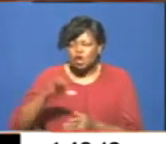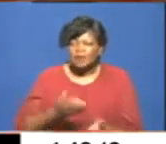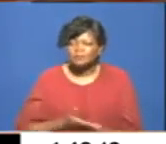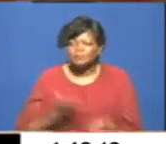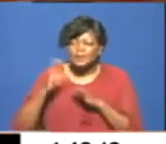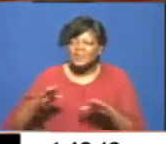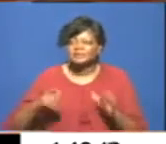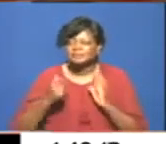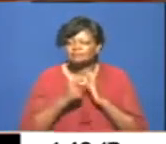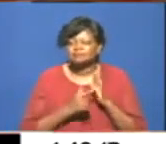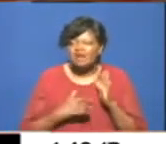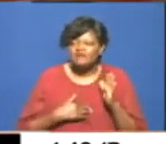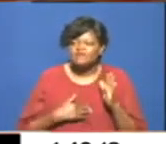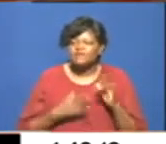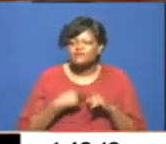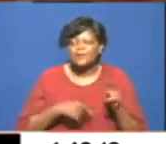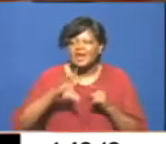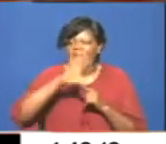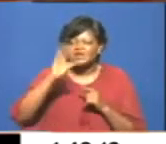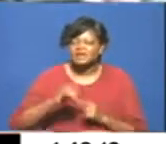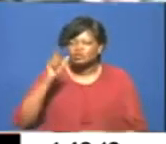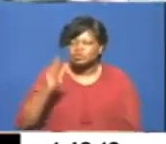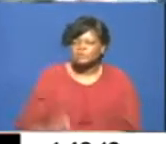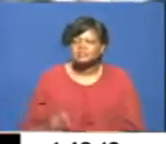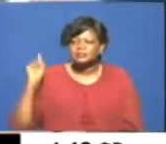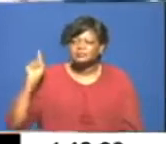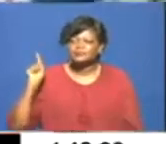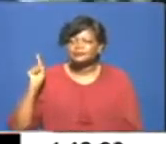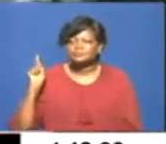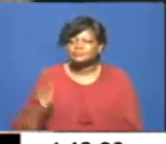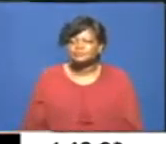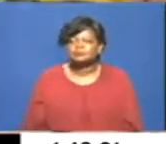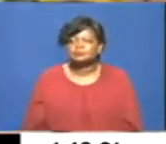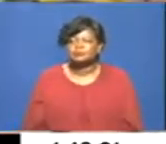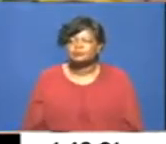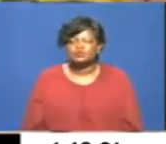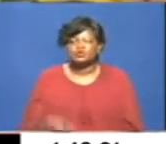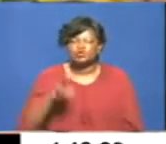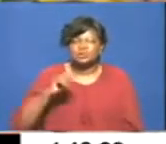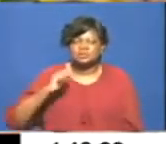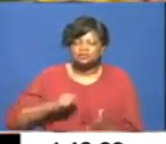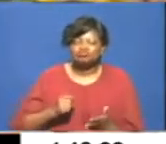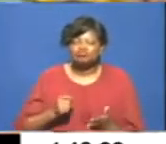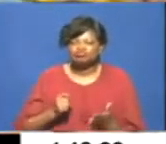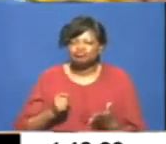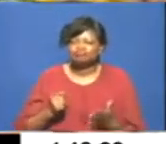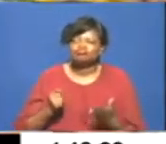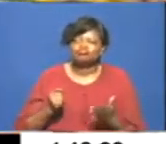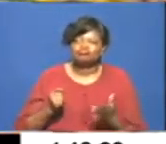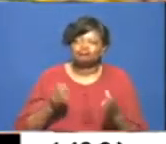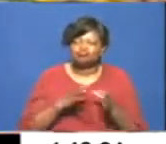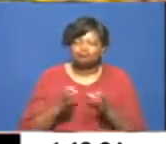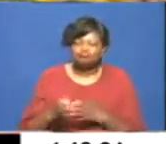details of these and others from across the African continent. The industrial complex comprises several manufacturing